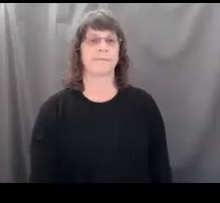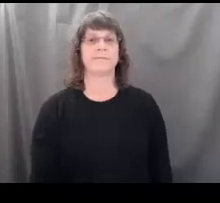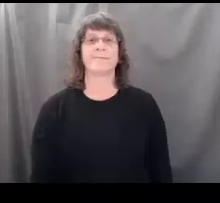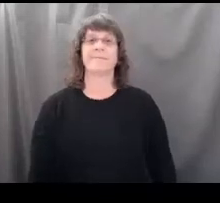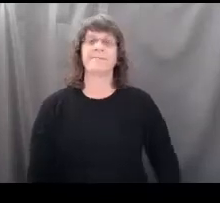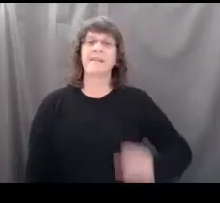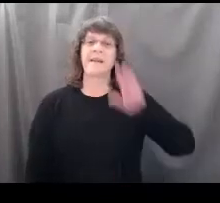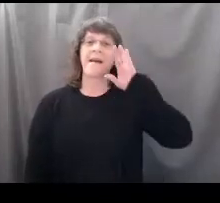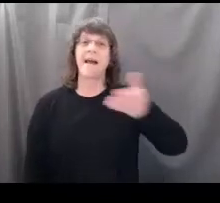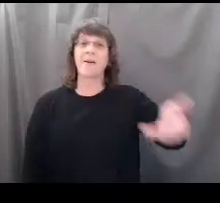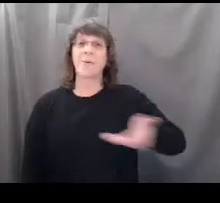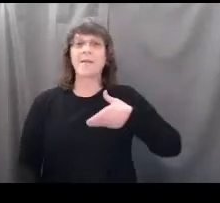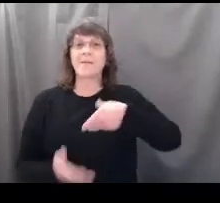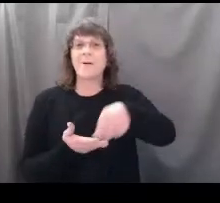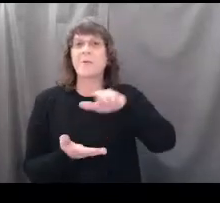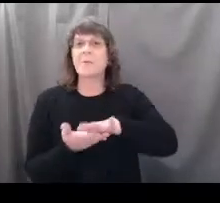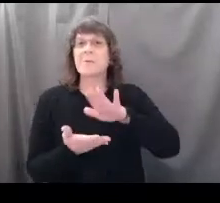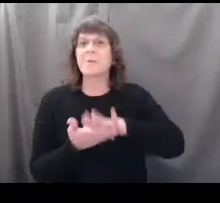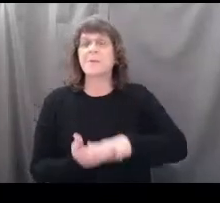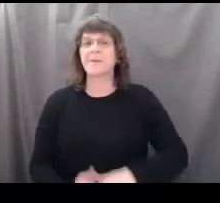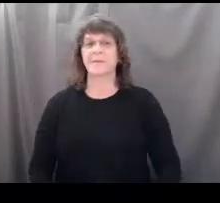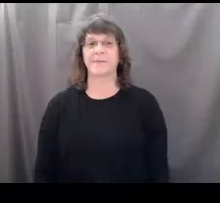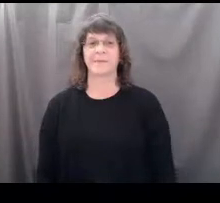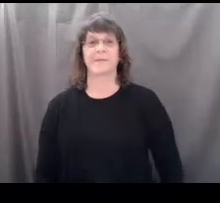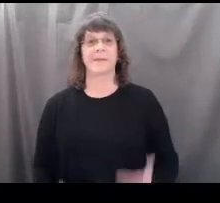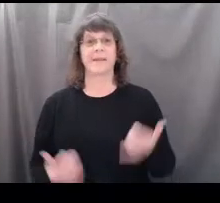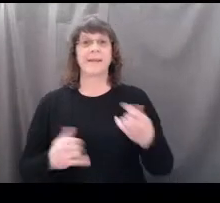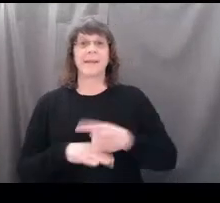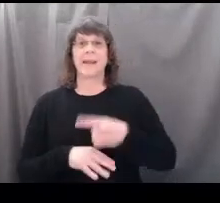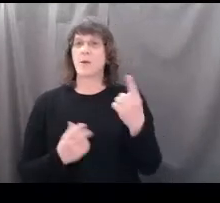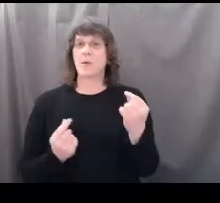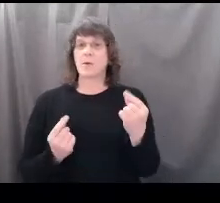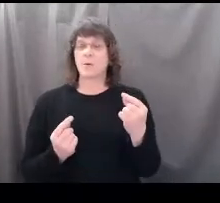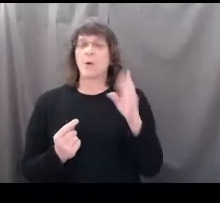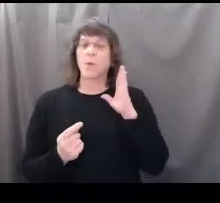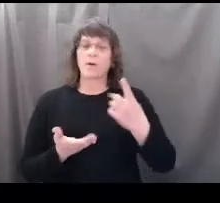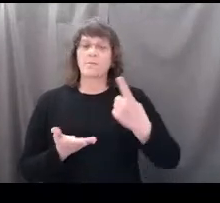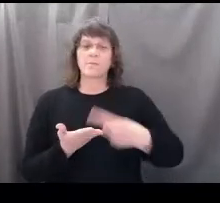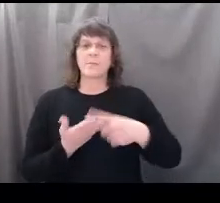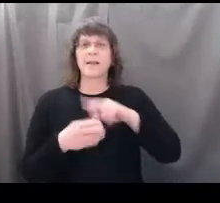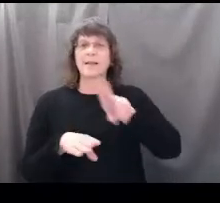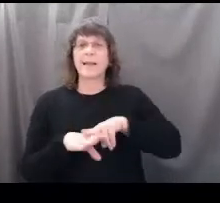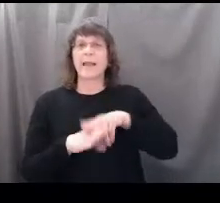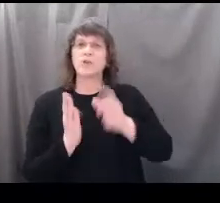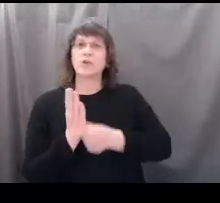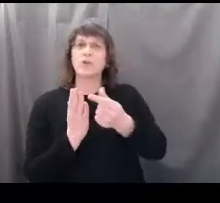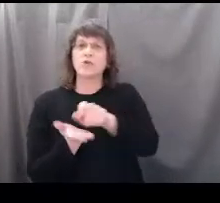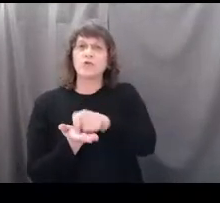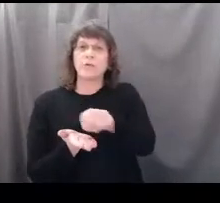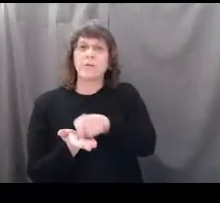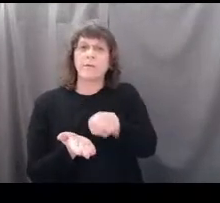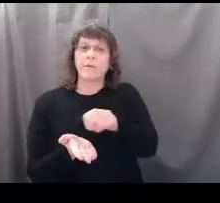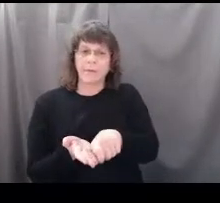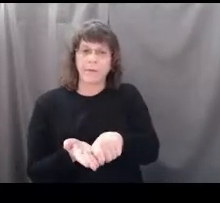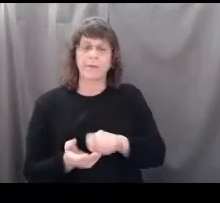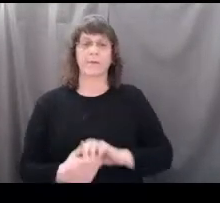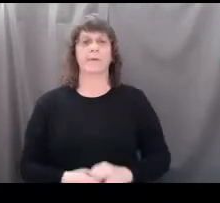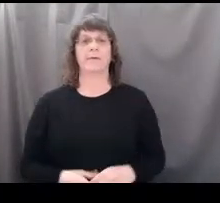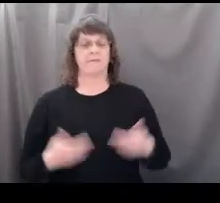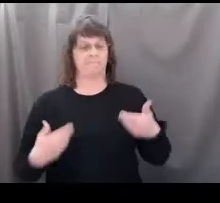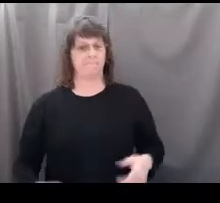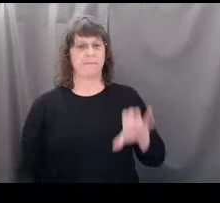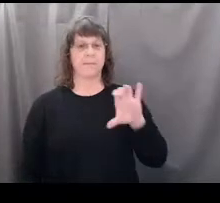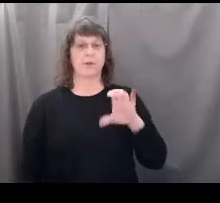Okay, welcome to Outdoor School. Today we're going to be talking about nature journaling. And